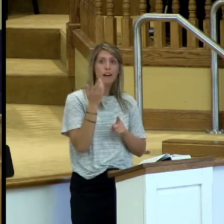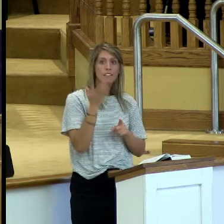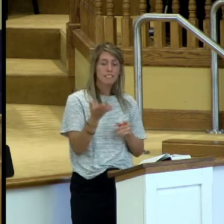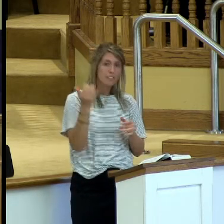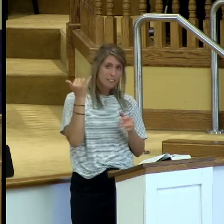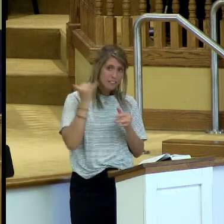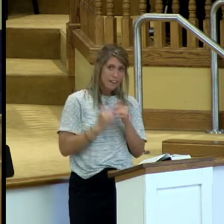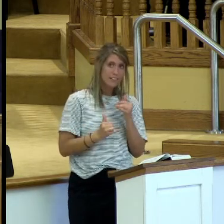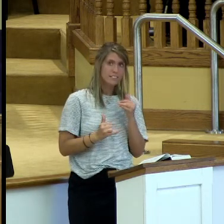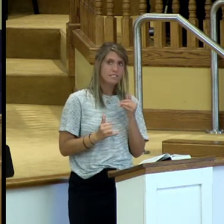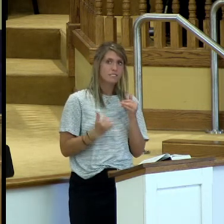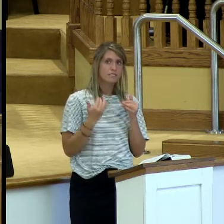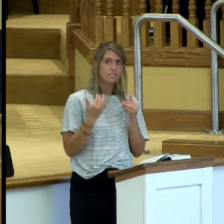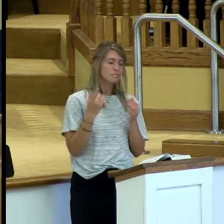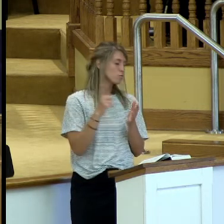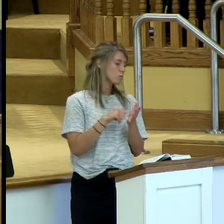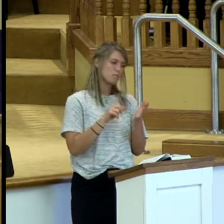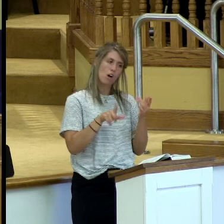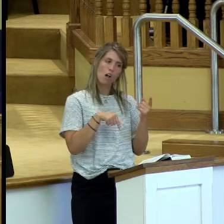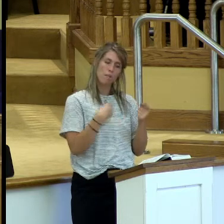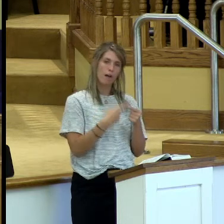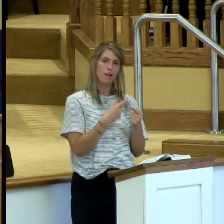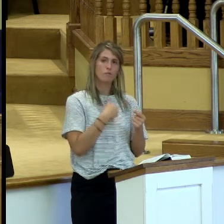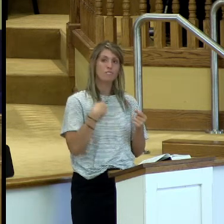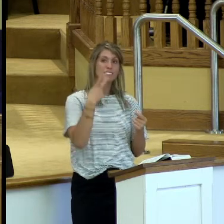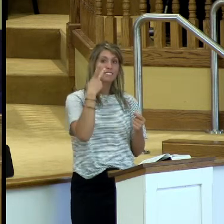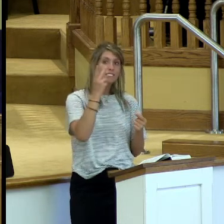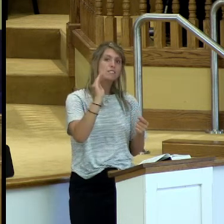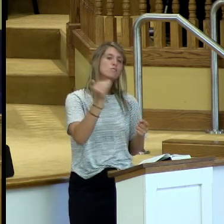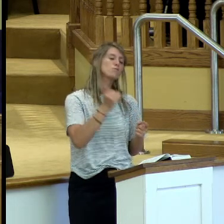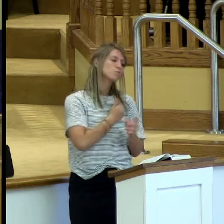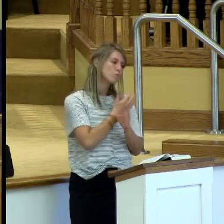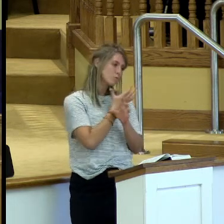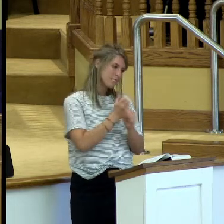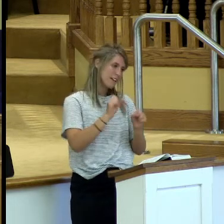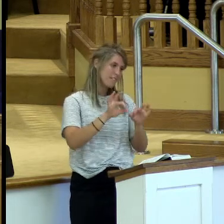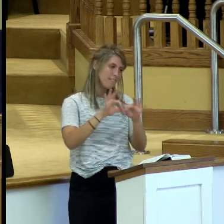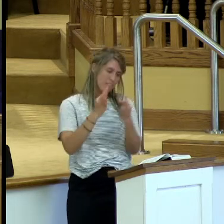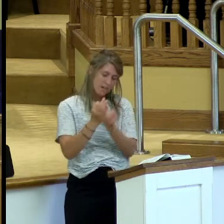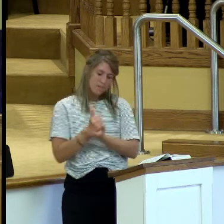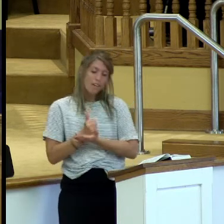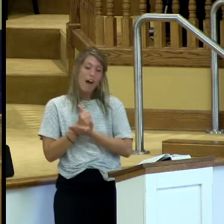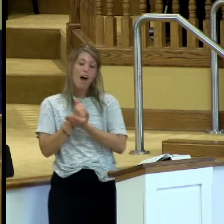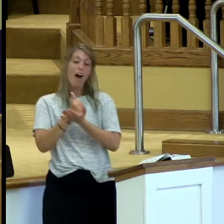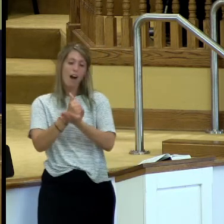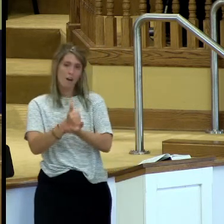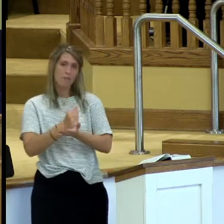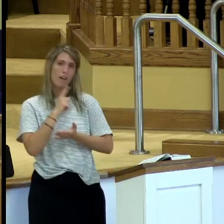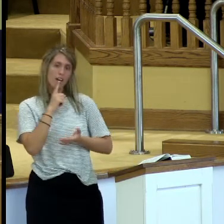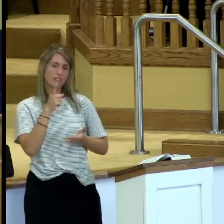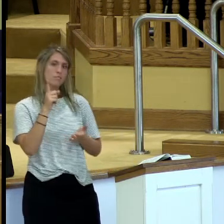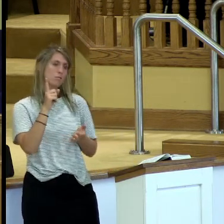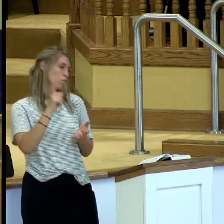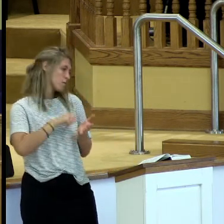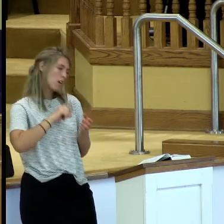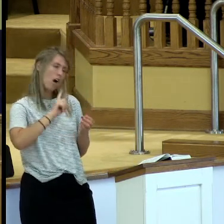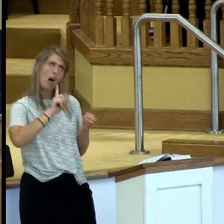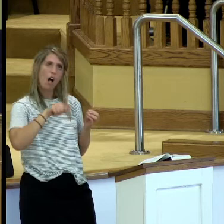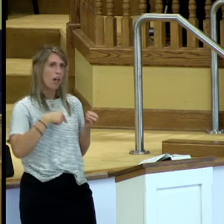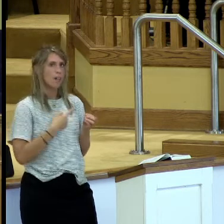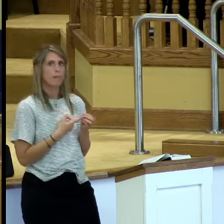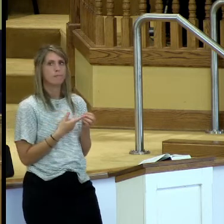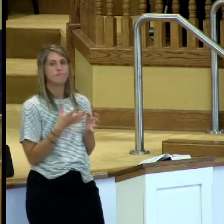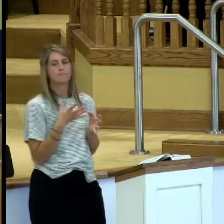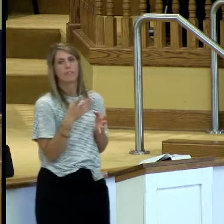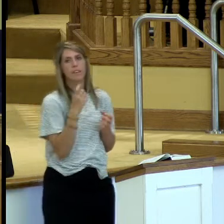the end of it is what it's all about, is that we can see souls saved and families helped. That's what this call is all about.